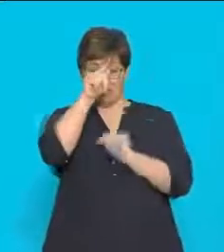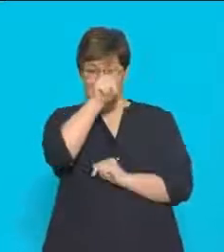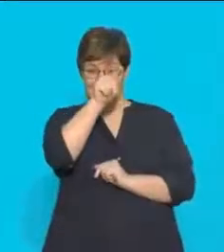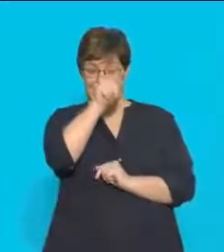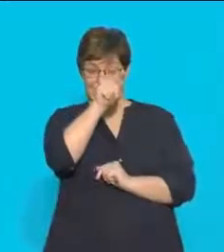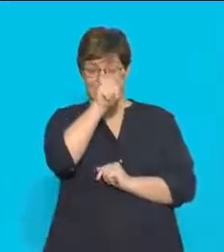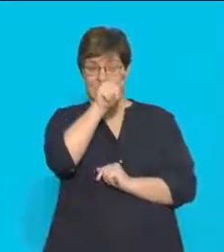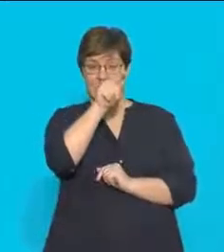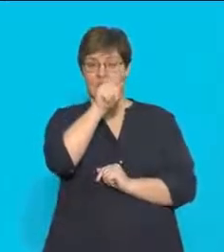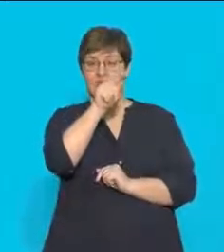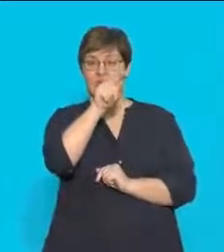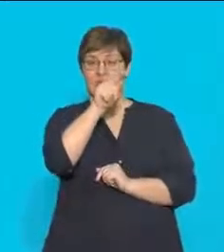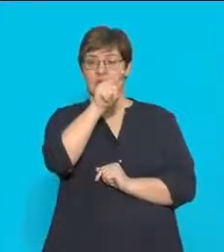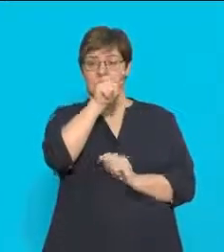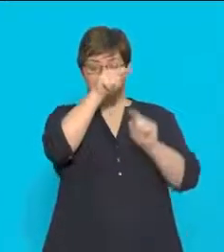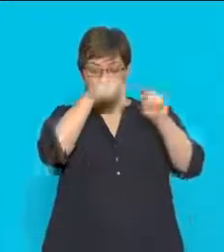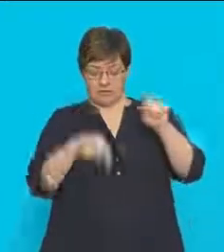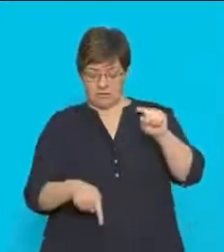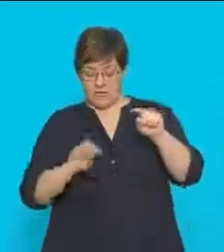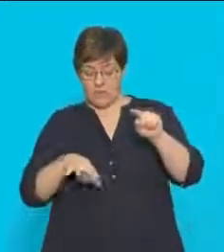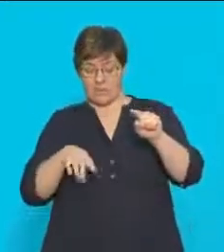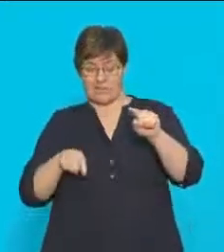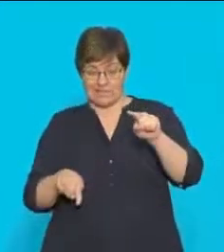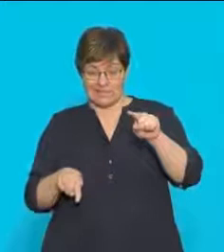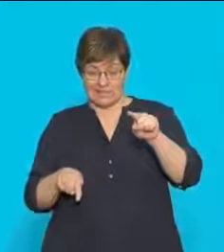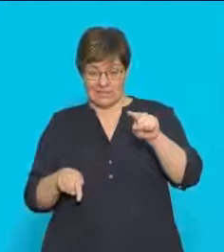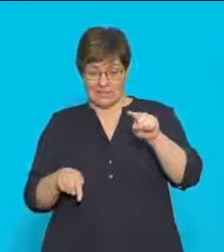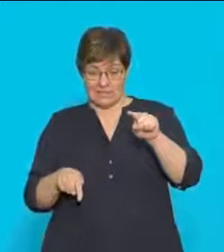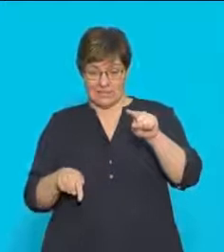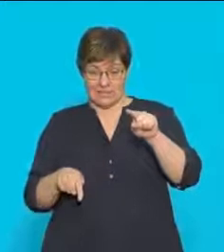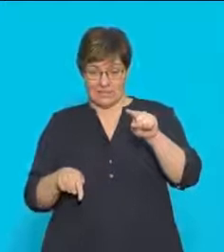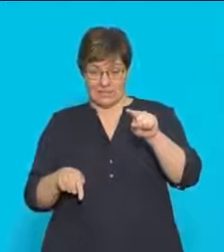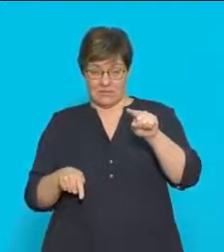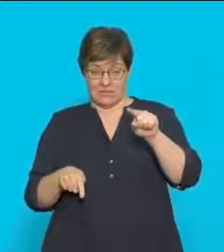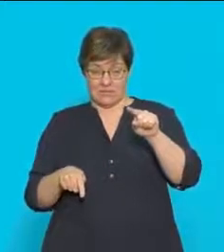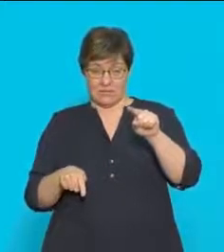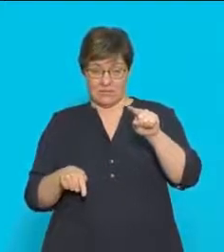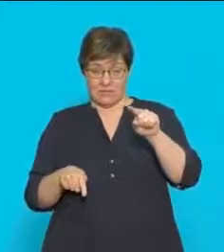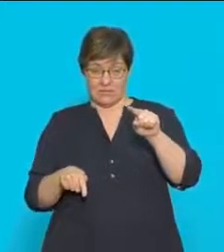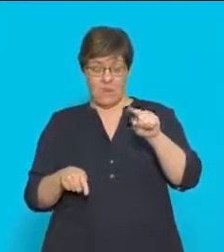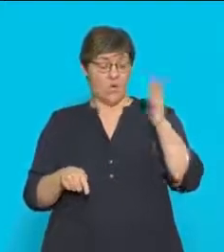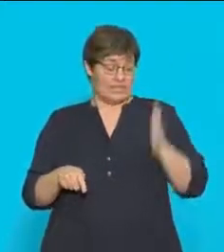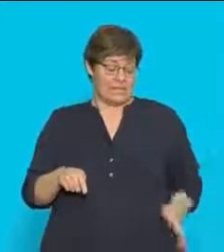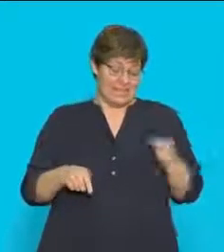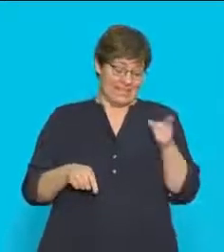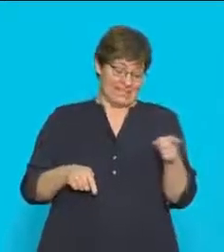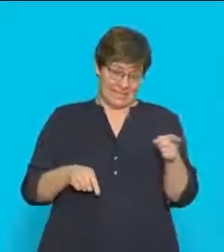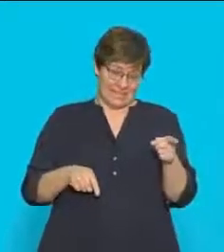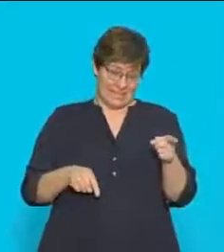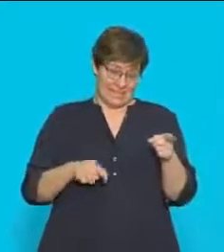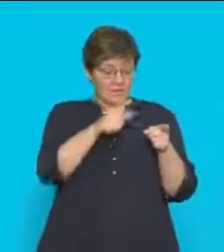35 was across 14. And the side we found now